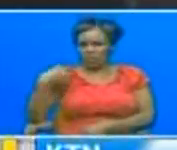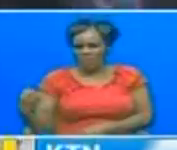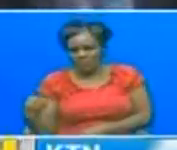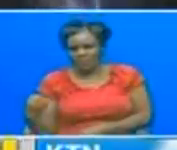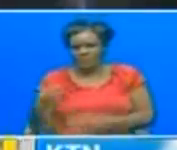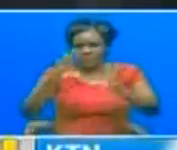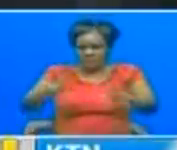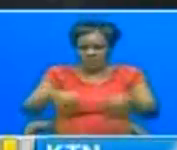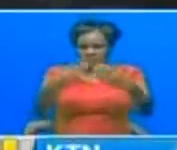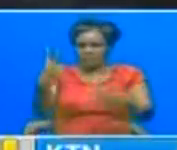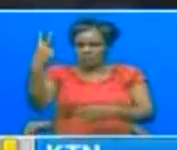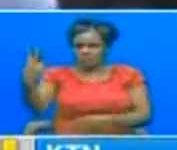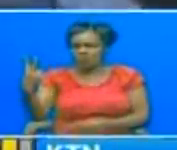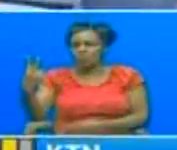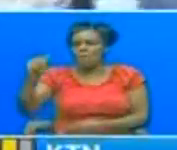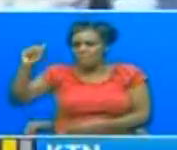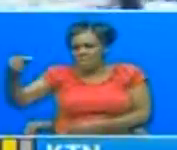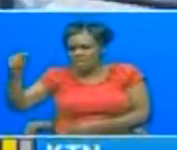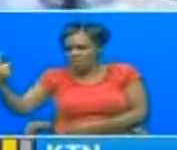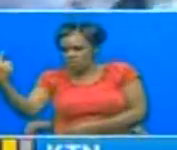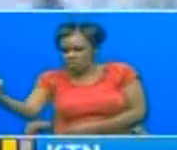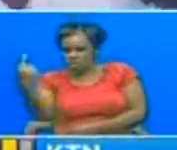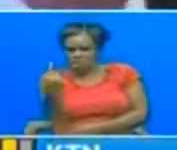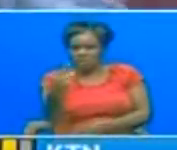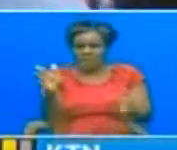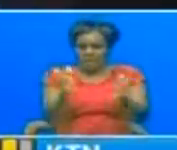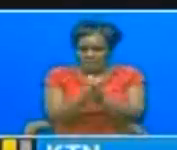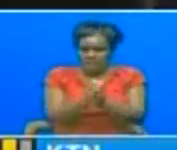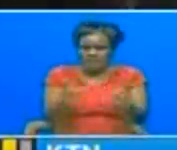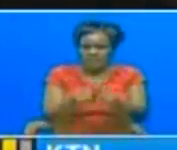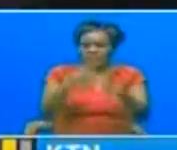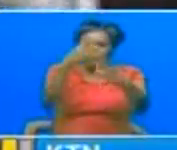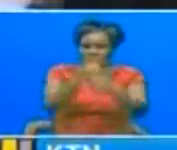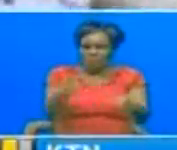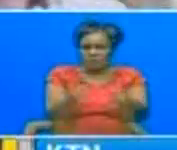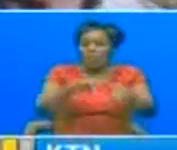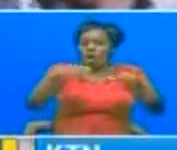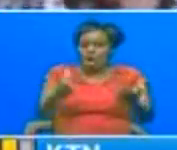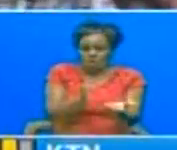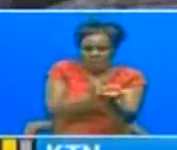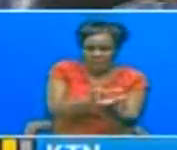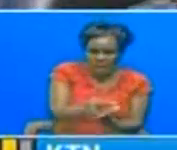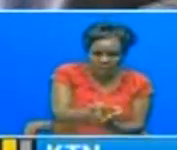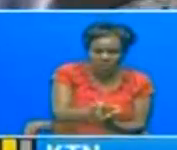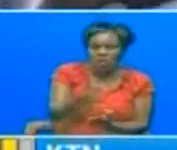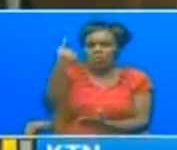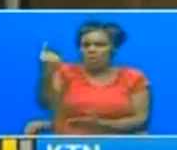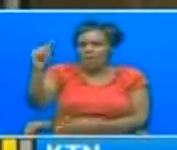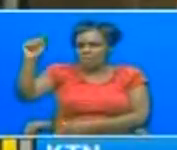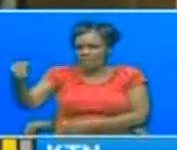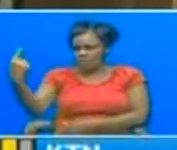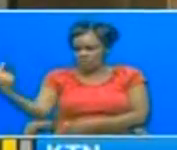were granted a 2 million shilling bond each and a surety of a similar amount or a cash bill of 1 million shillings